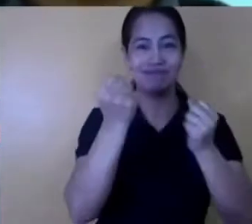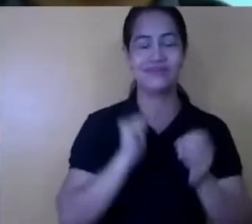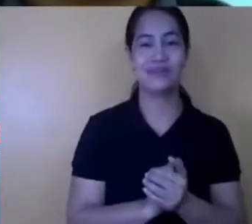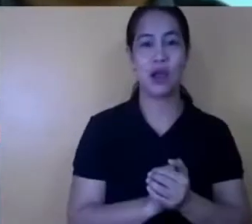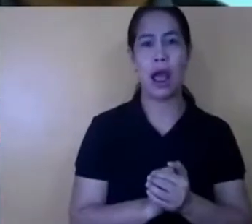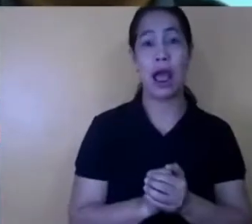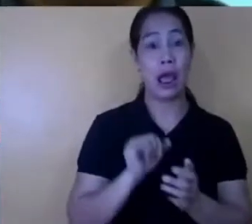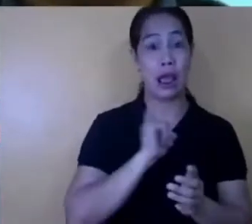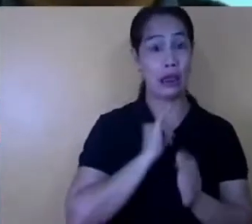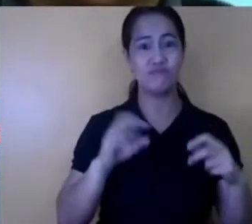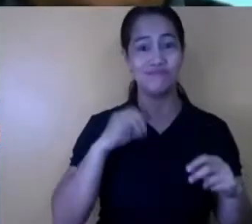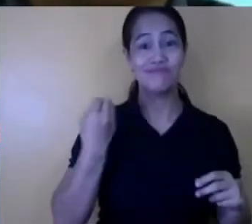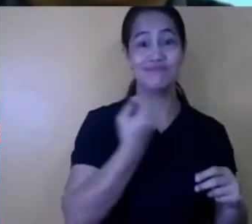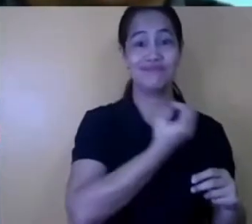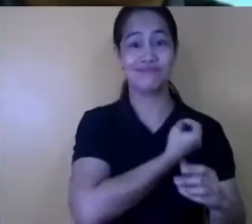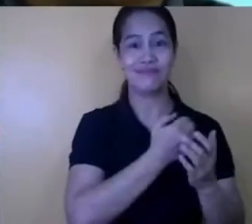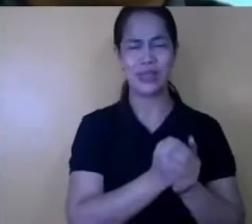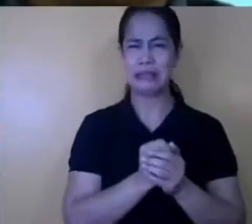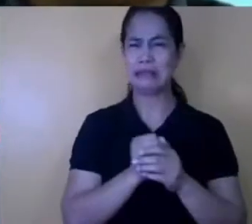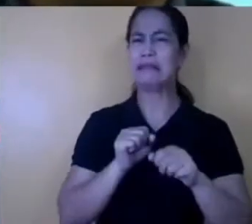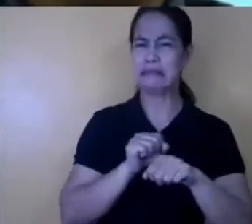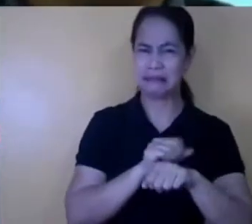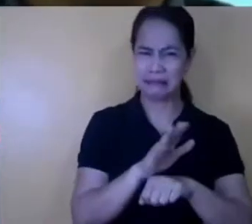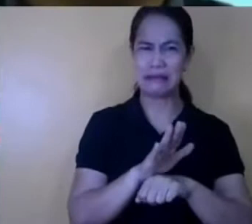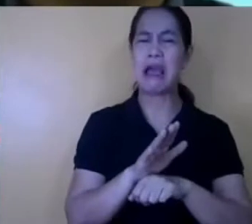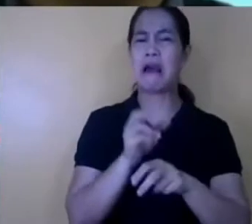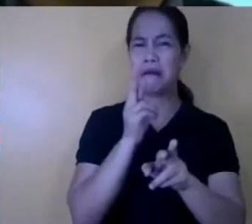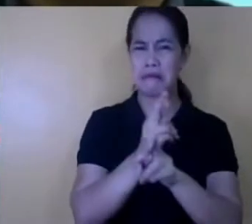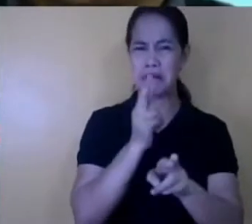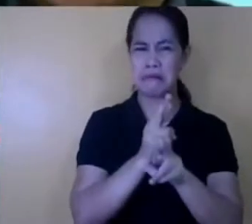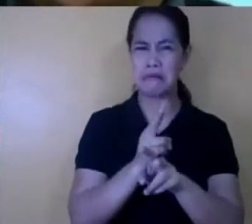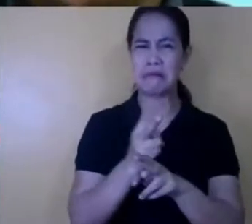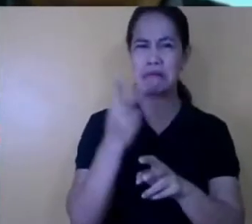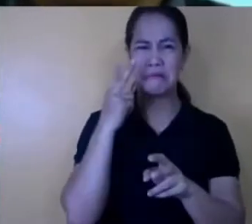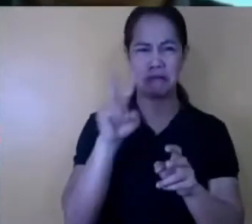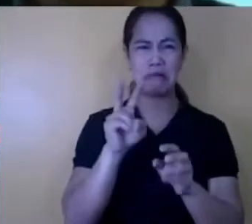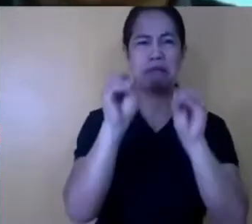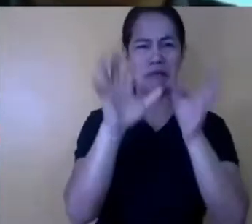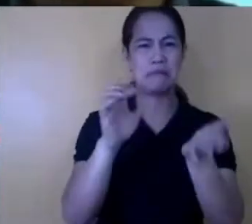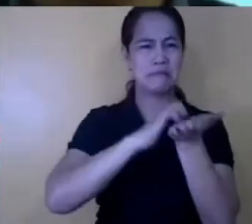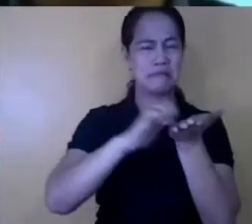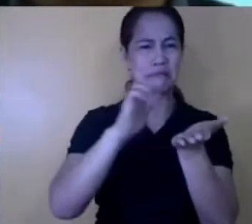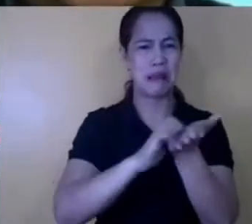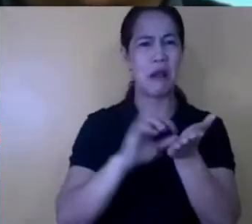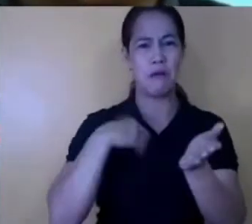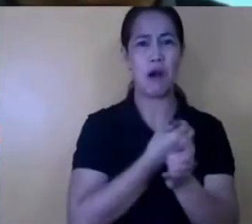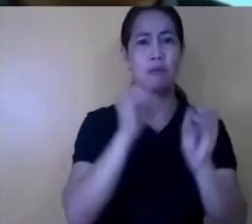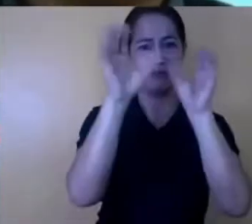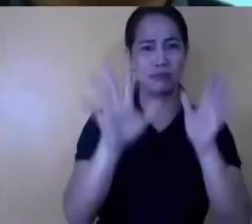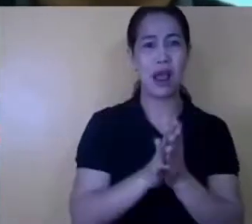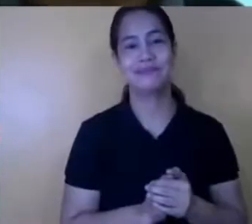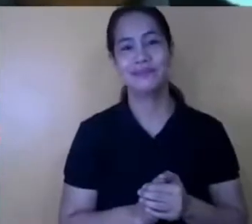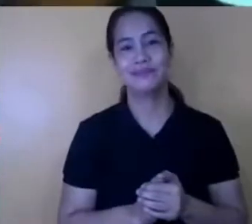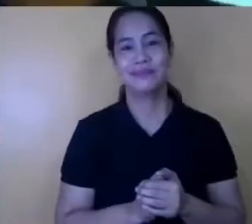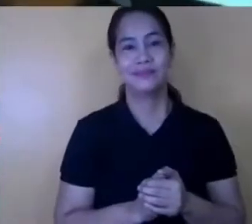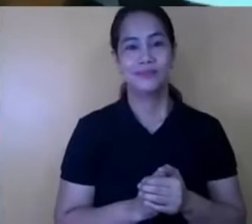that we get to reflect the impact of regularly viewing one's teaching practice in our teaching so that we get an outstanding rating